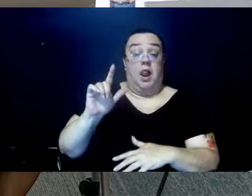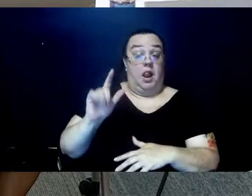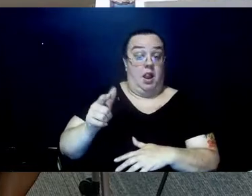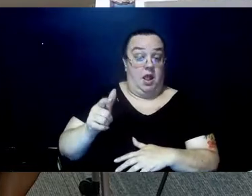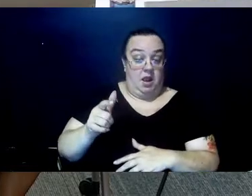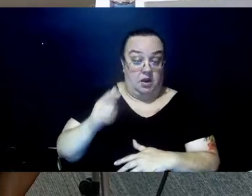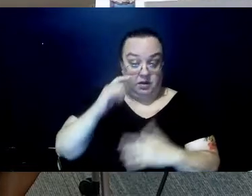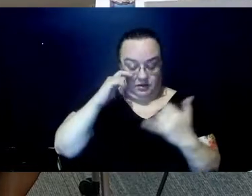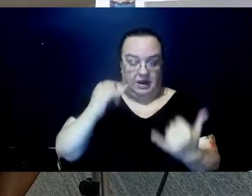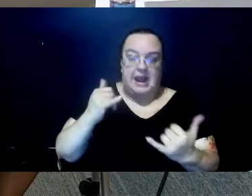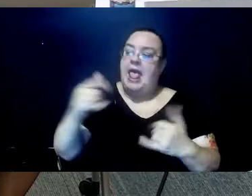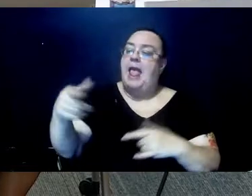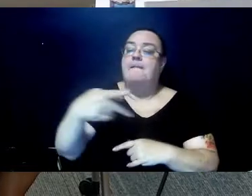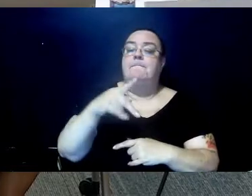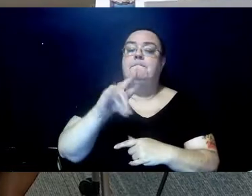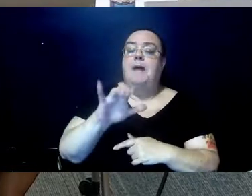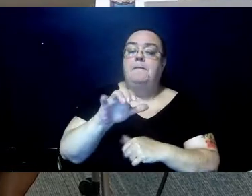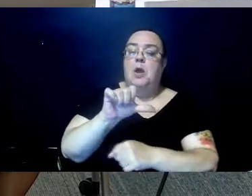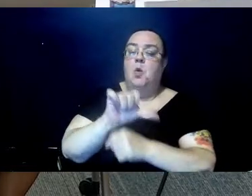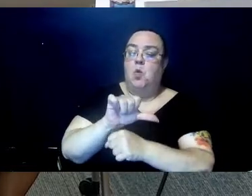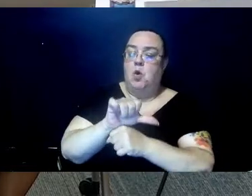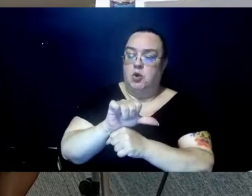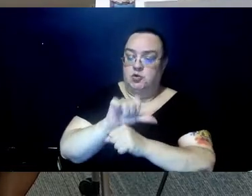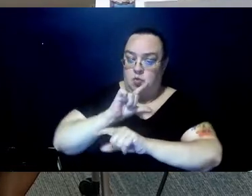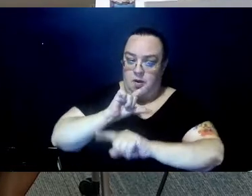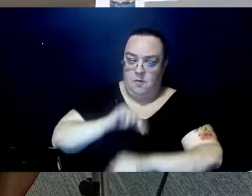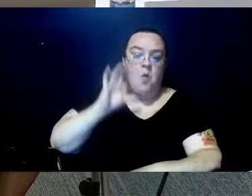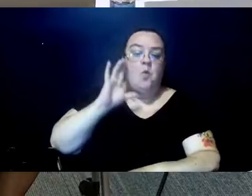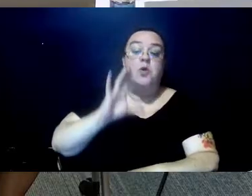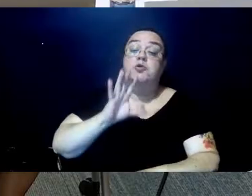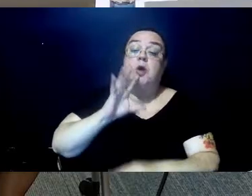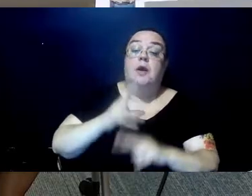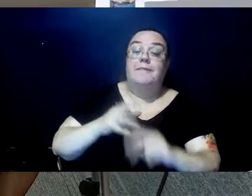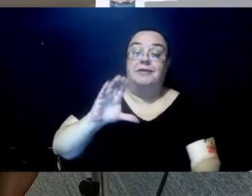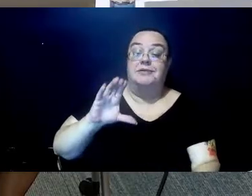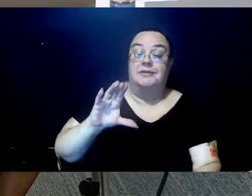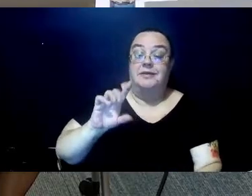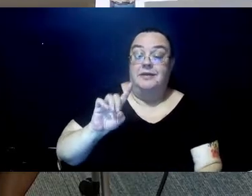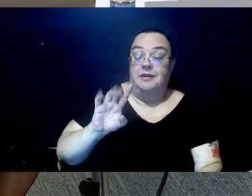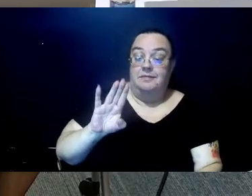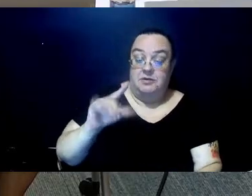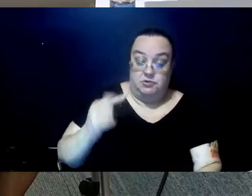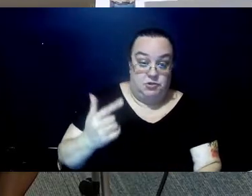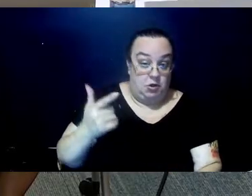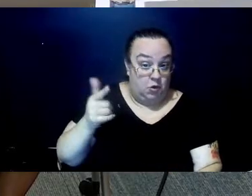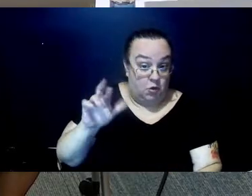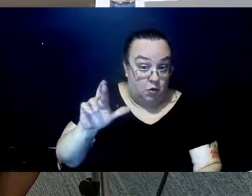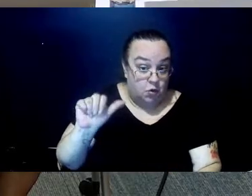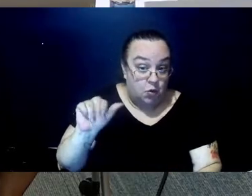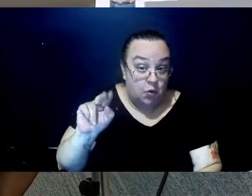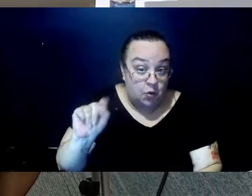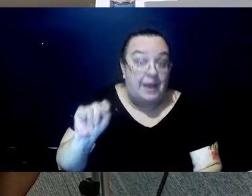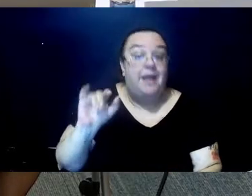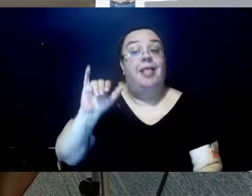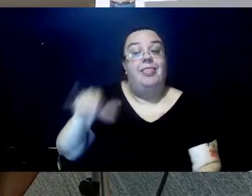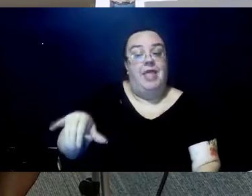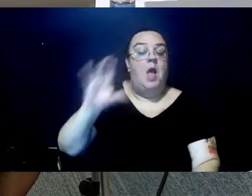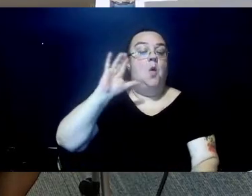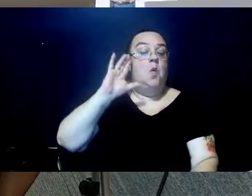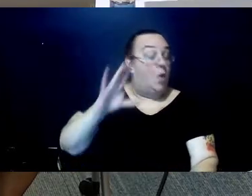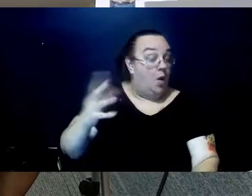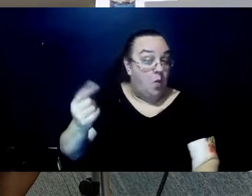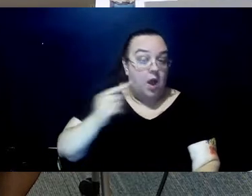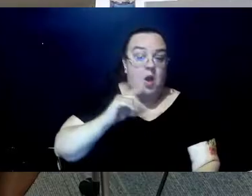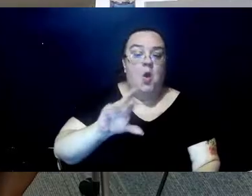Works report, we'll be talking about a CDBG grant that will be resurfacing all